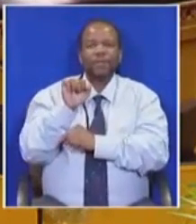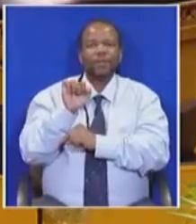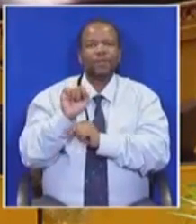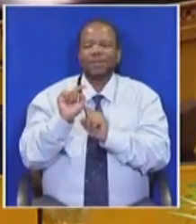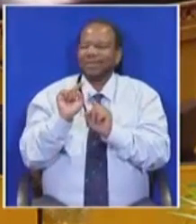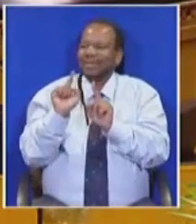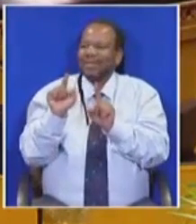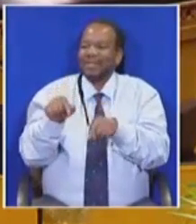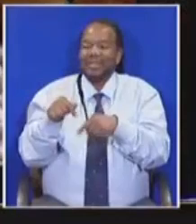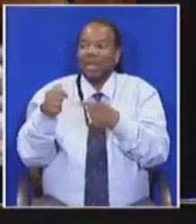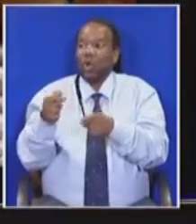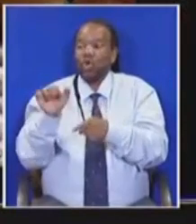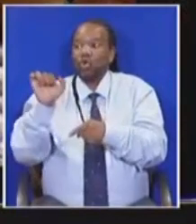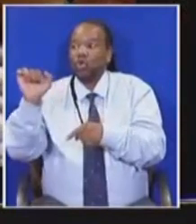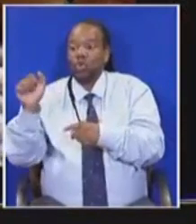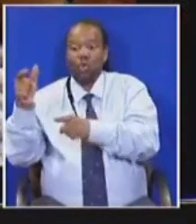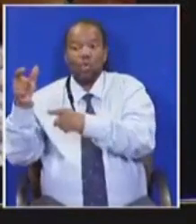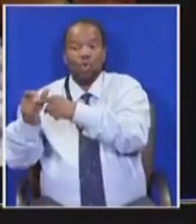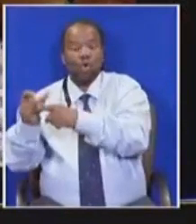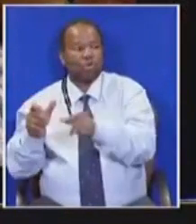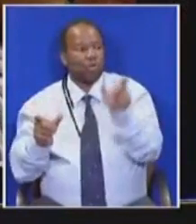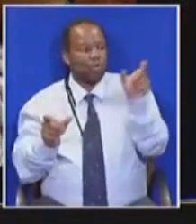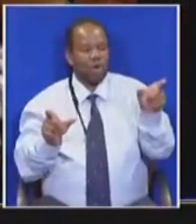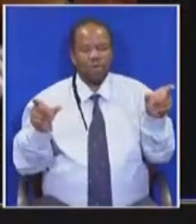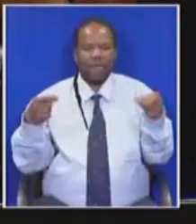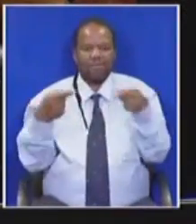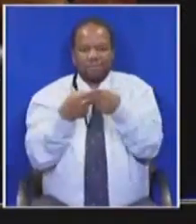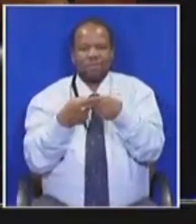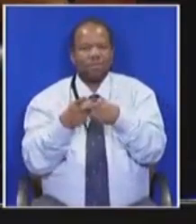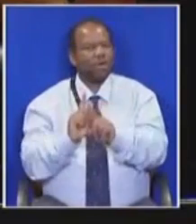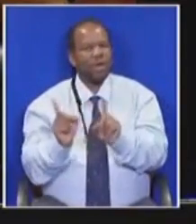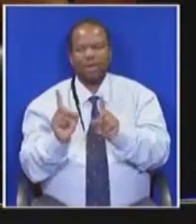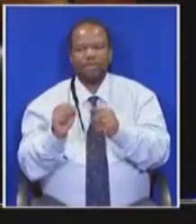it can't be your word against mine.